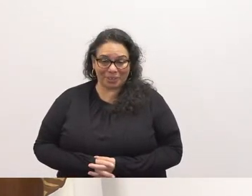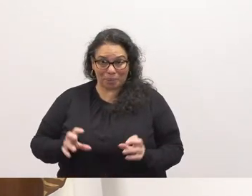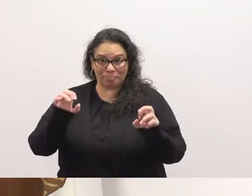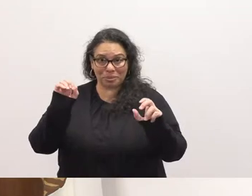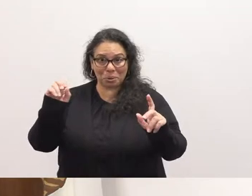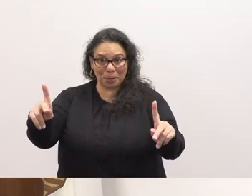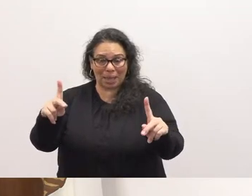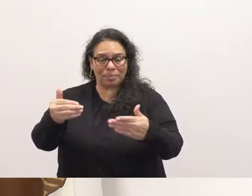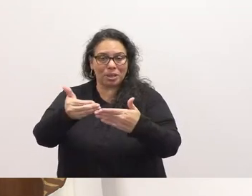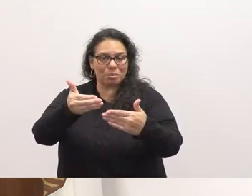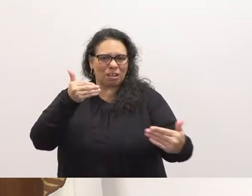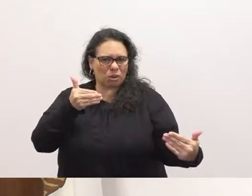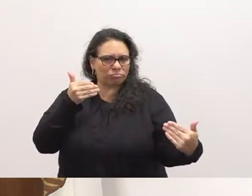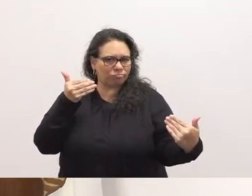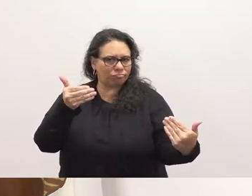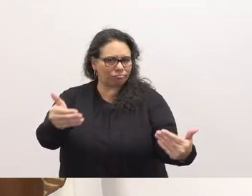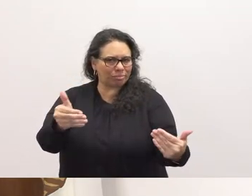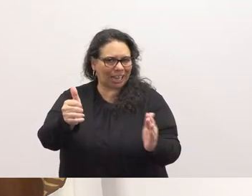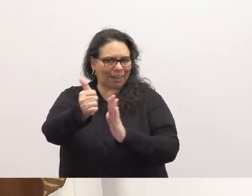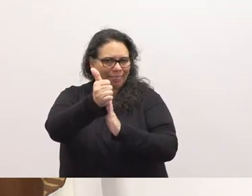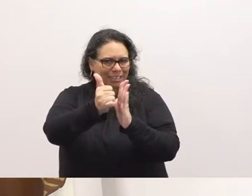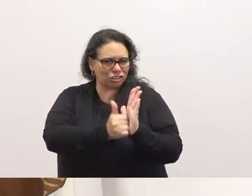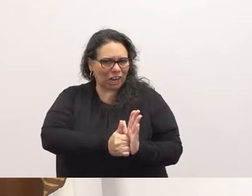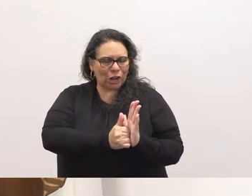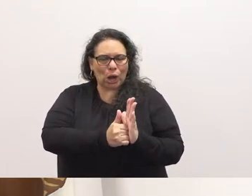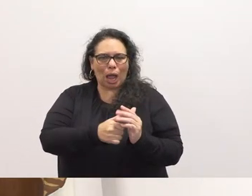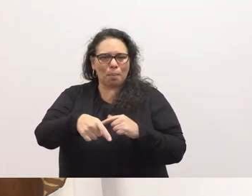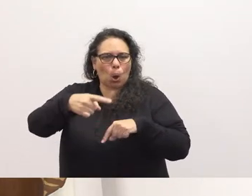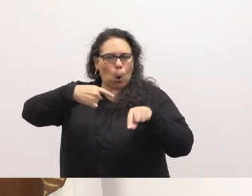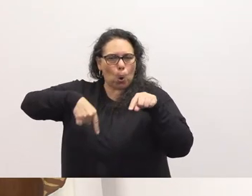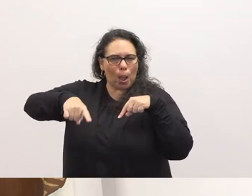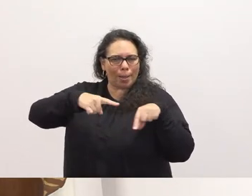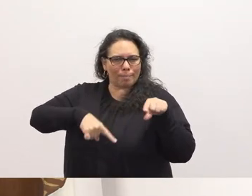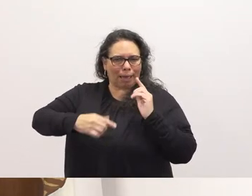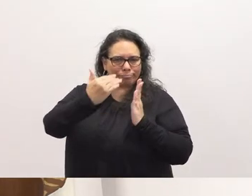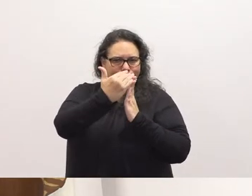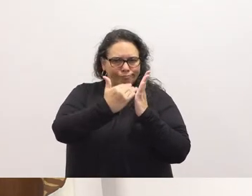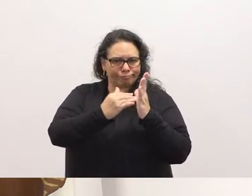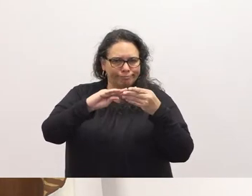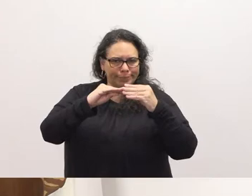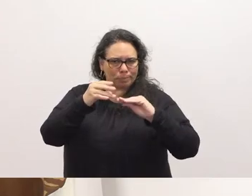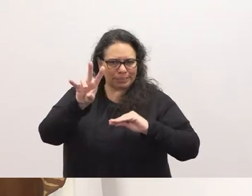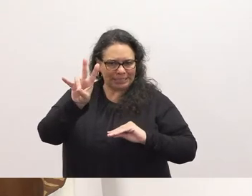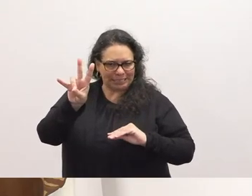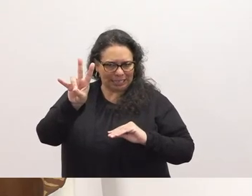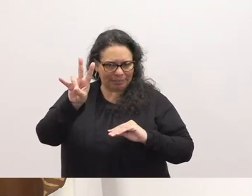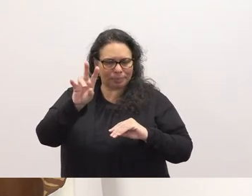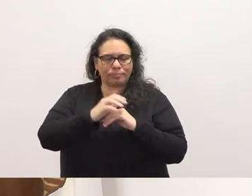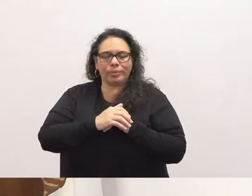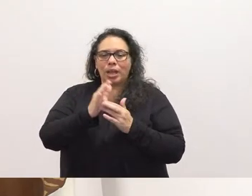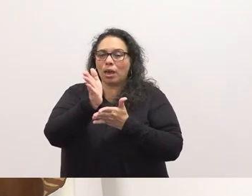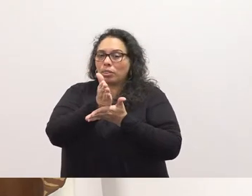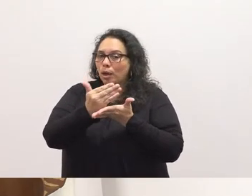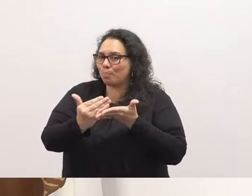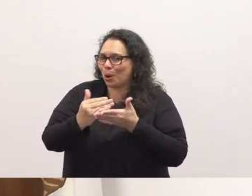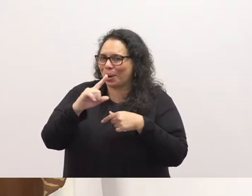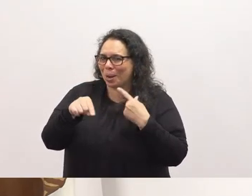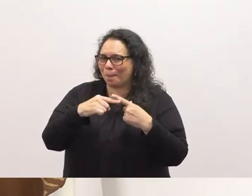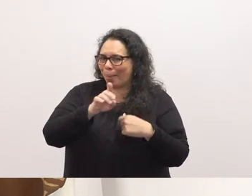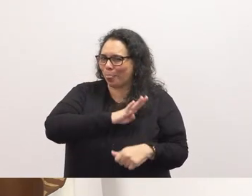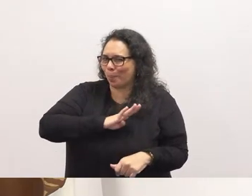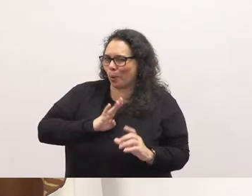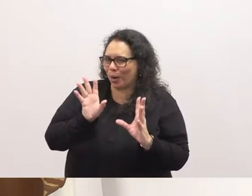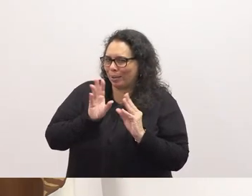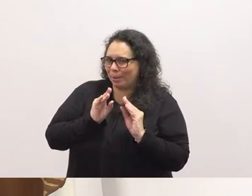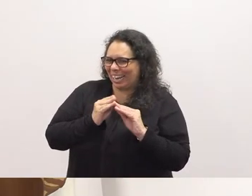Okay, before we move on with the agenda, I'm gonna go back to item number 7. The part about where the board was meeting